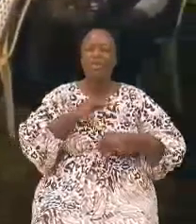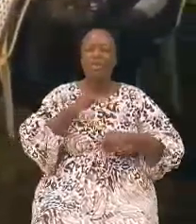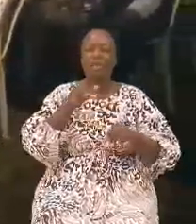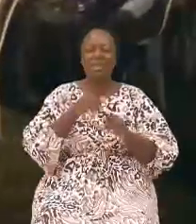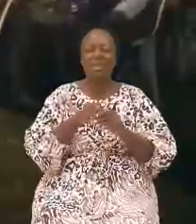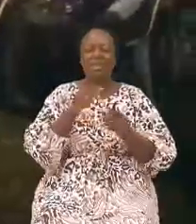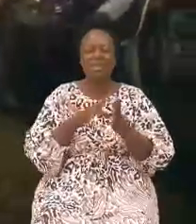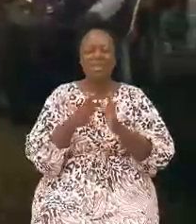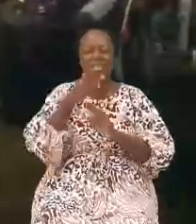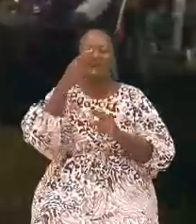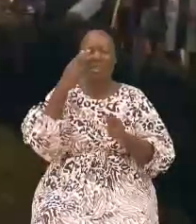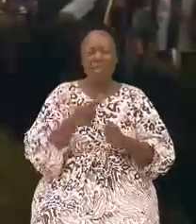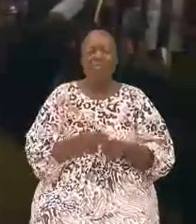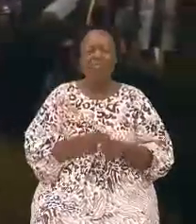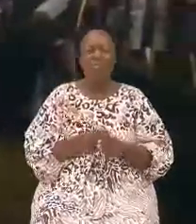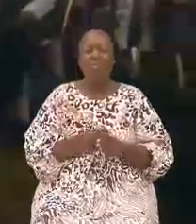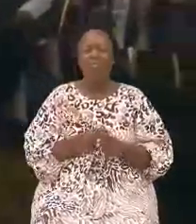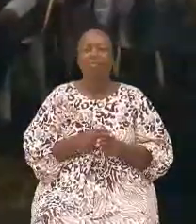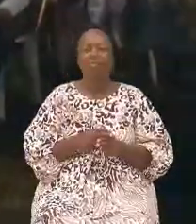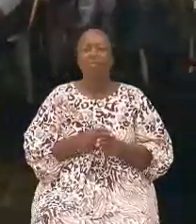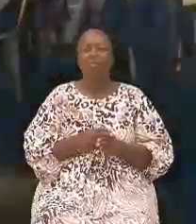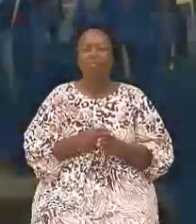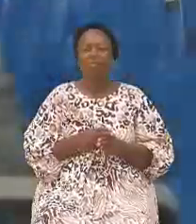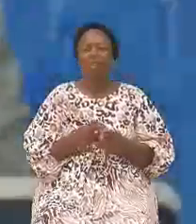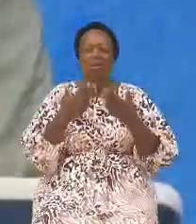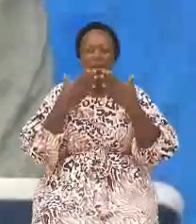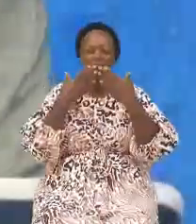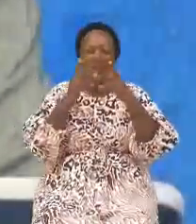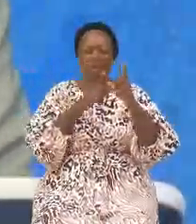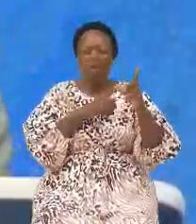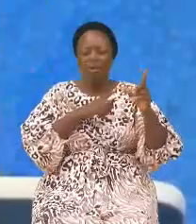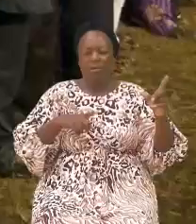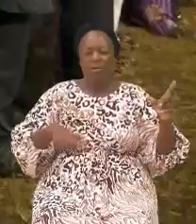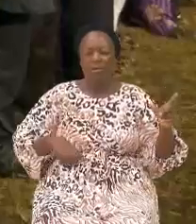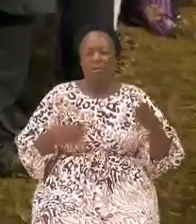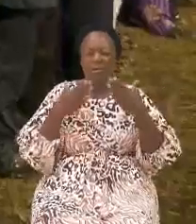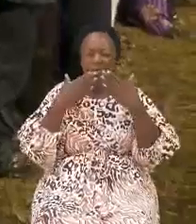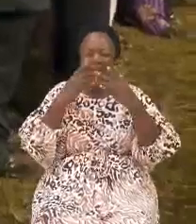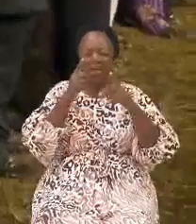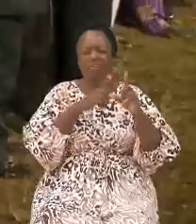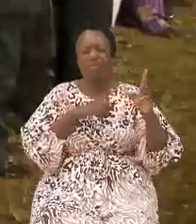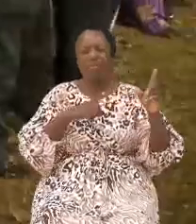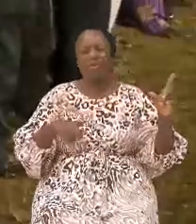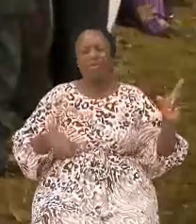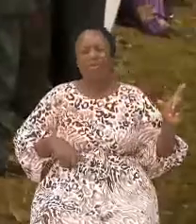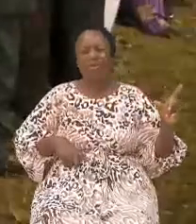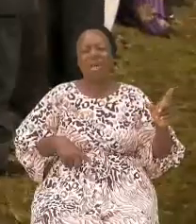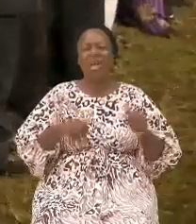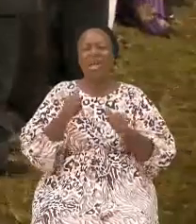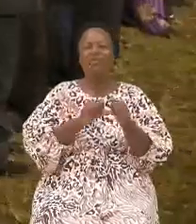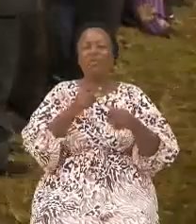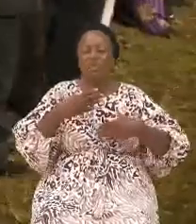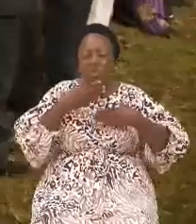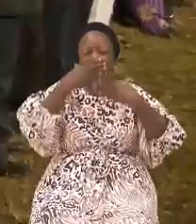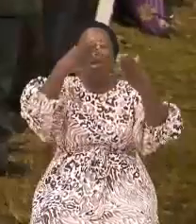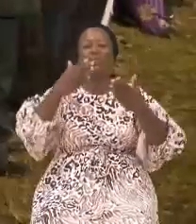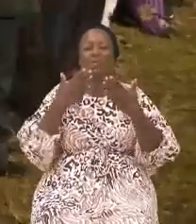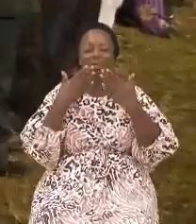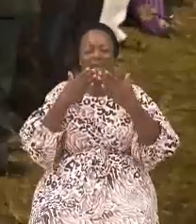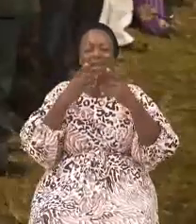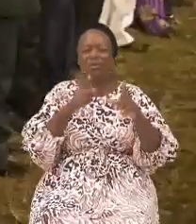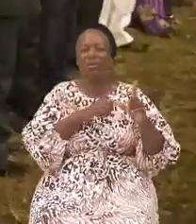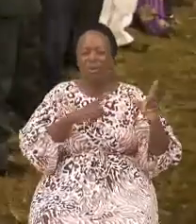of our joy, and your sufficiency in Jesus' mighty name. Thank you, Lord.